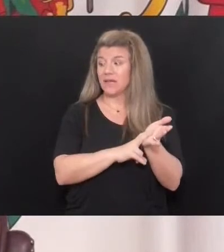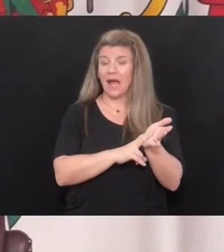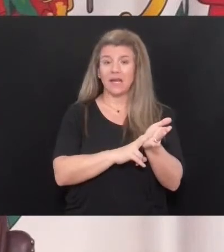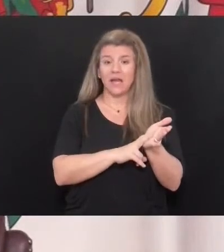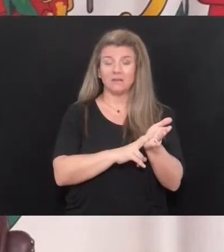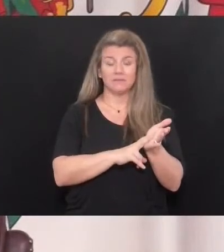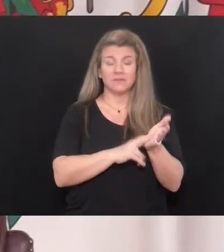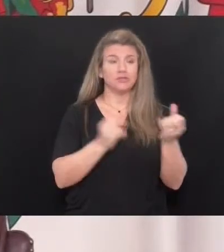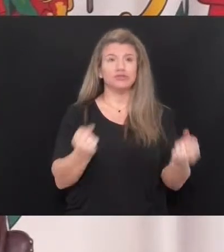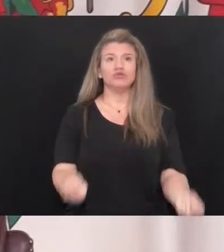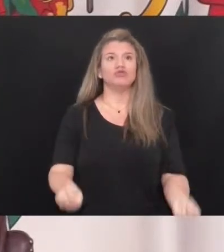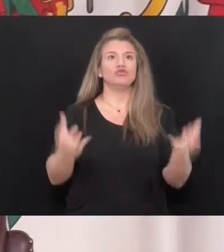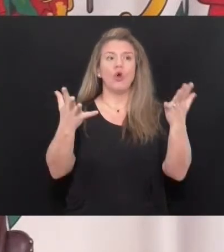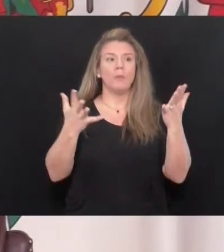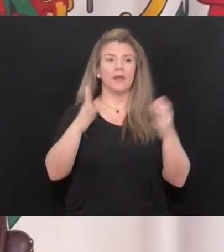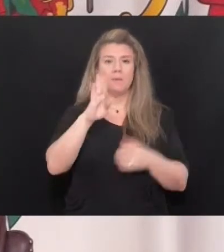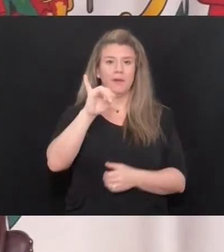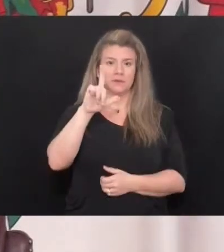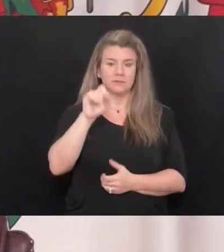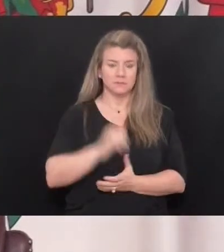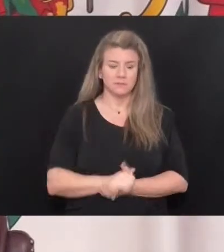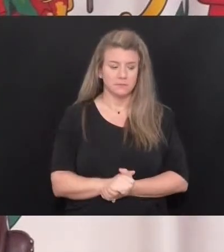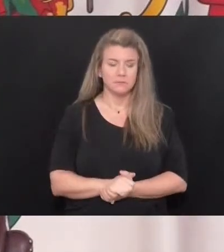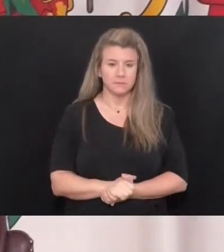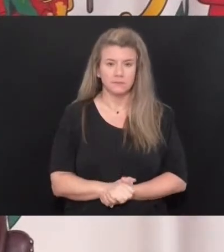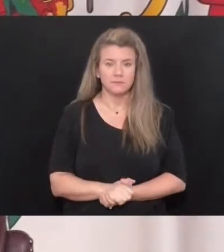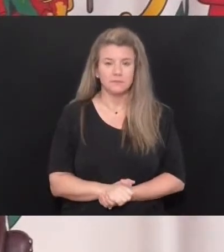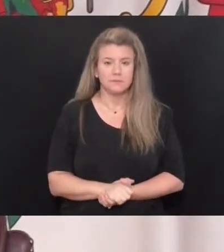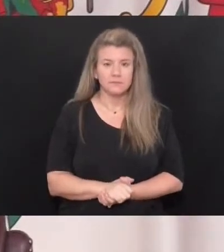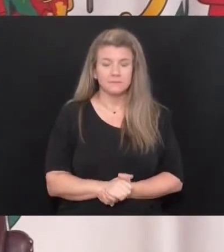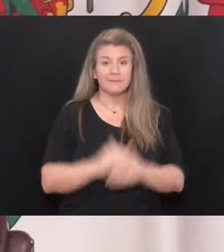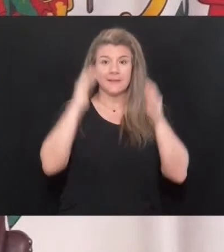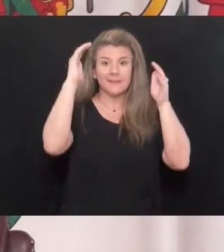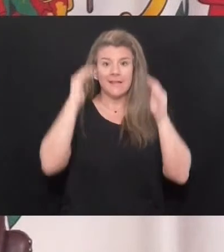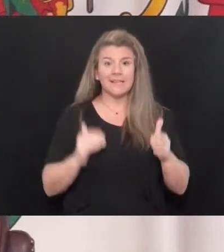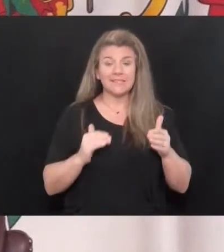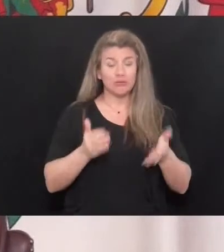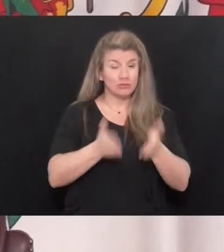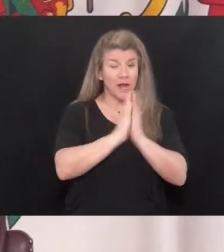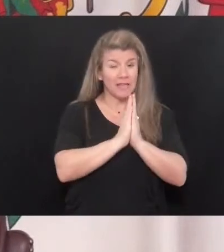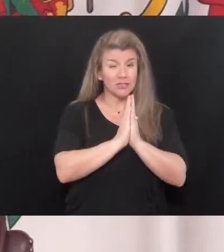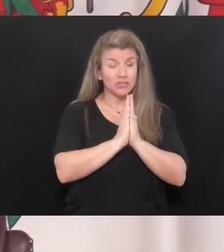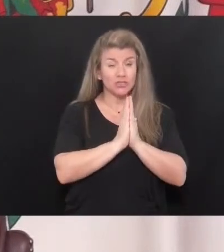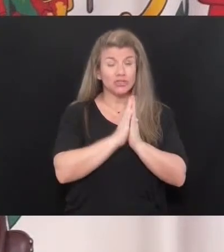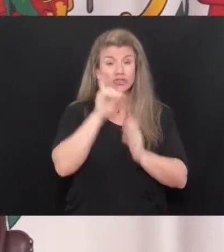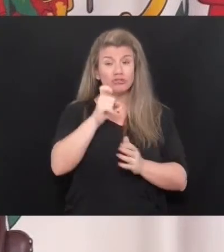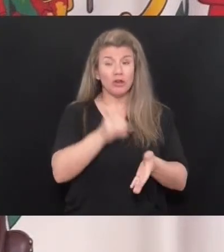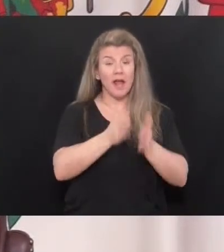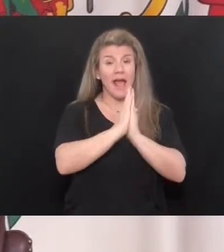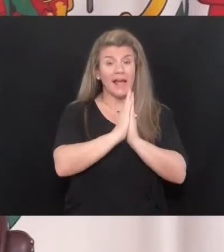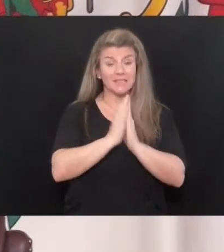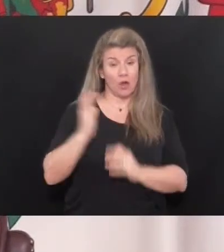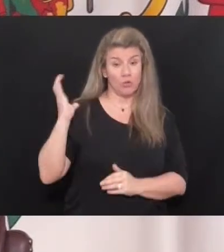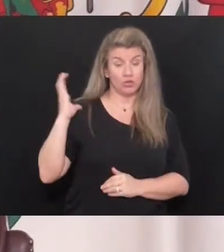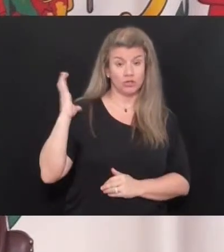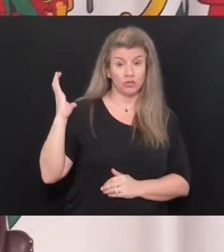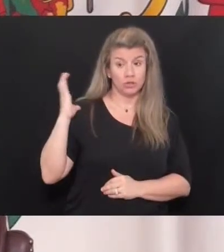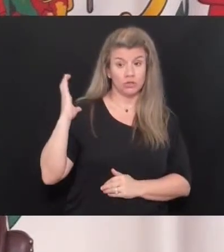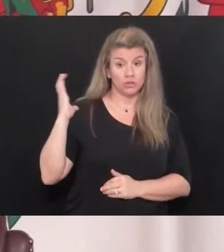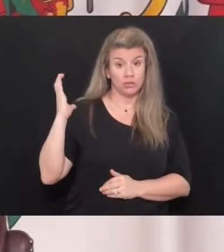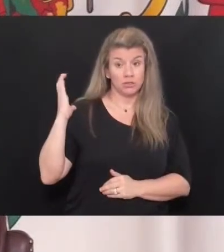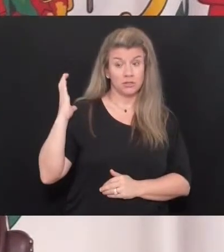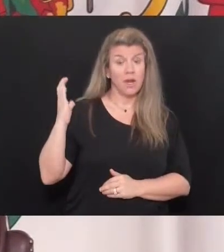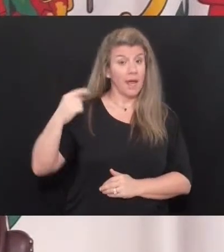hundreds of bills. And, you know, the next thing you should ask is you ought to ask a coach